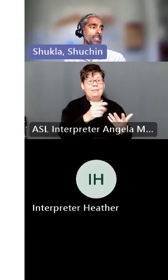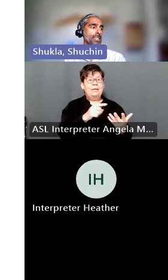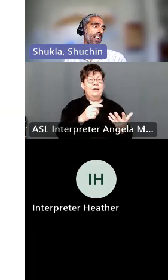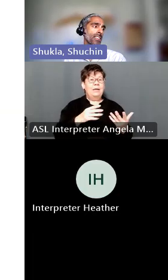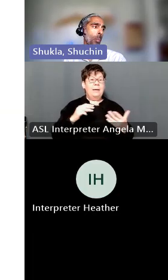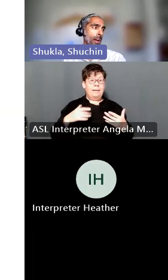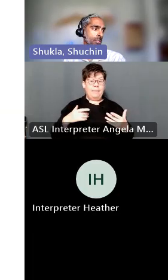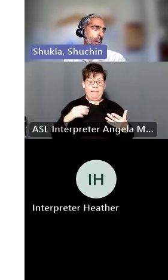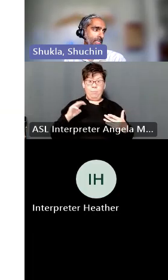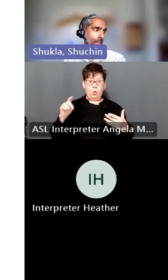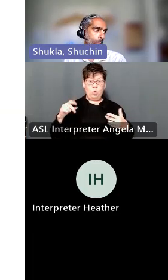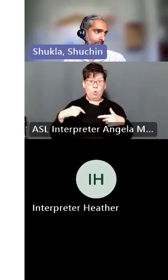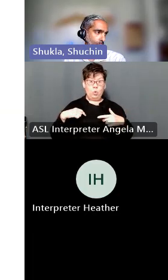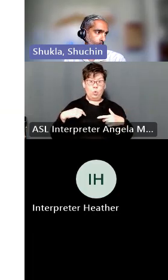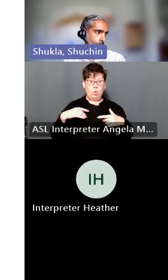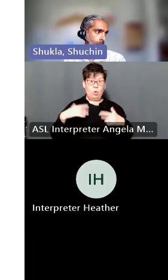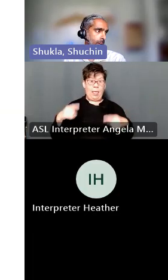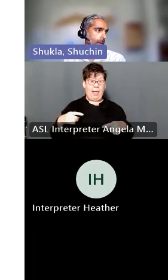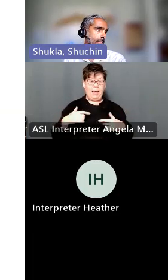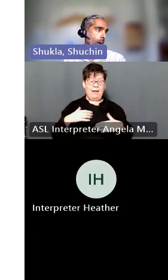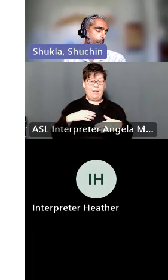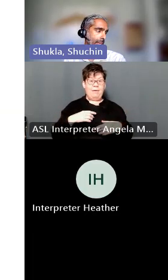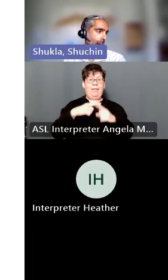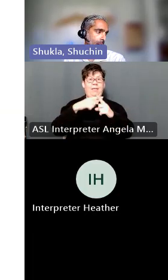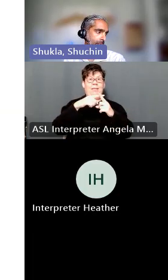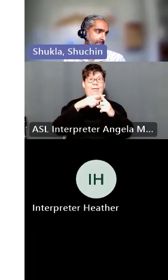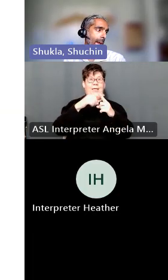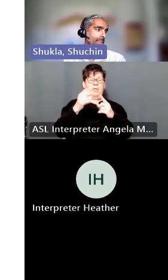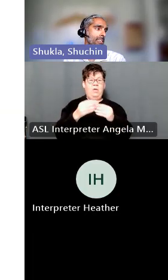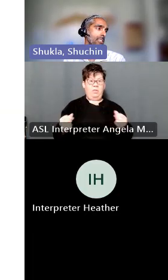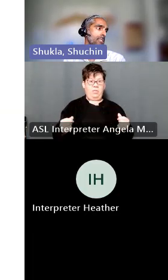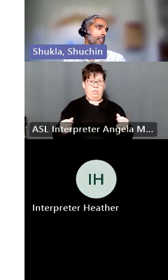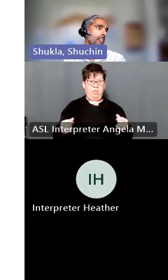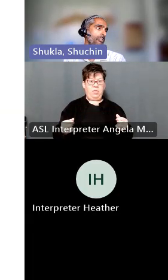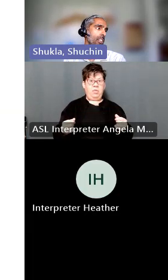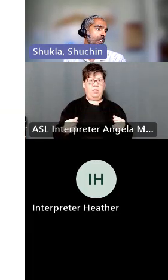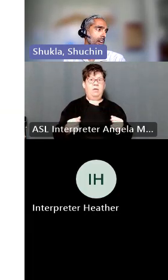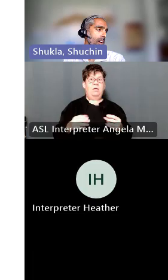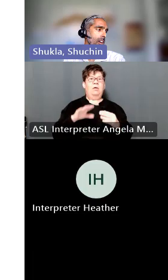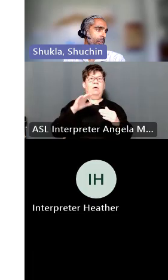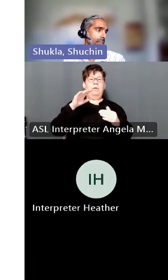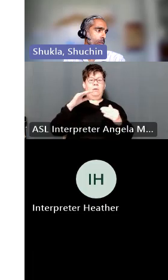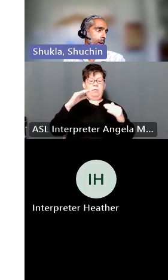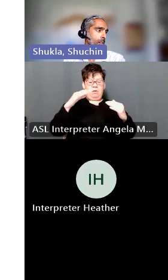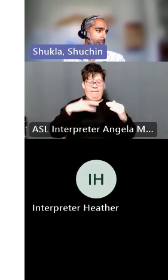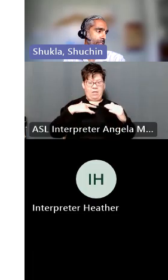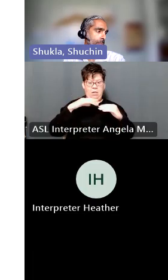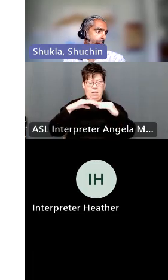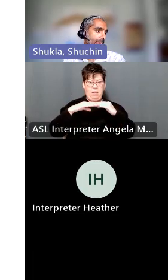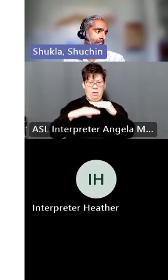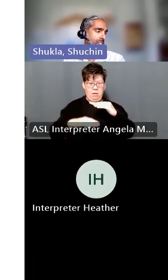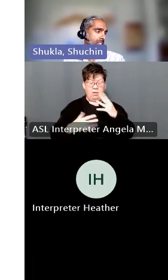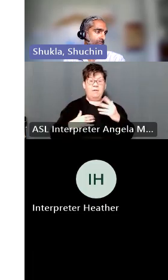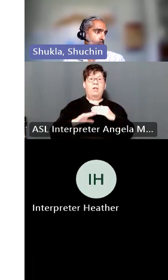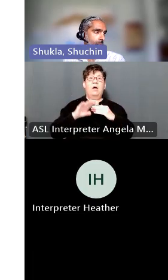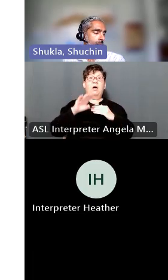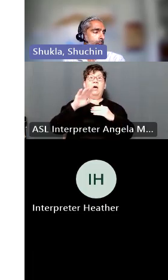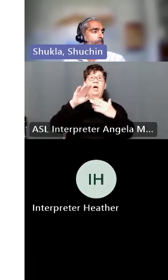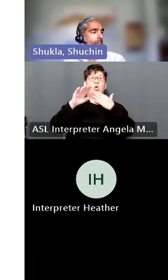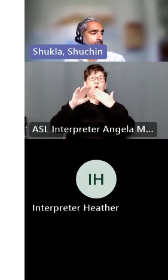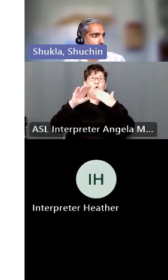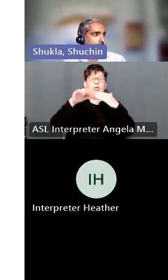mood almost as a side effect. It wears off and they go back to normal. The up and down on this axis is feeling good, feeling normal, feeling bad,